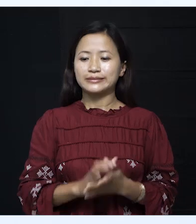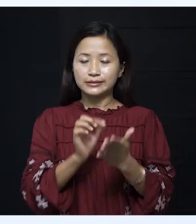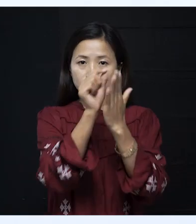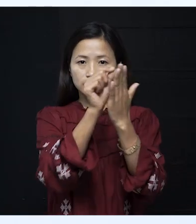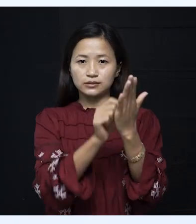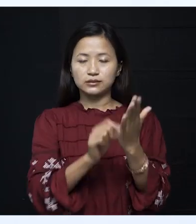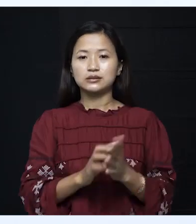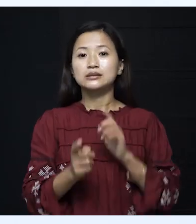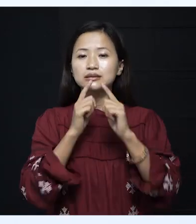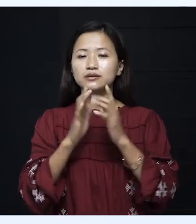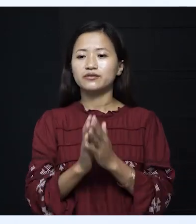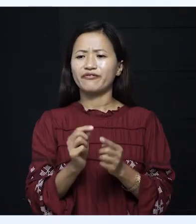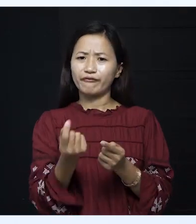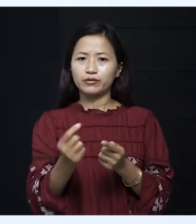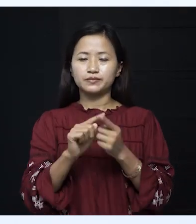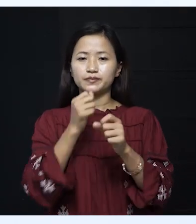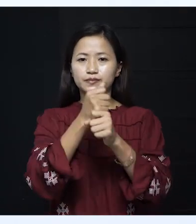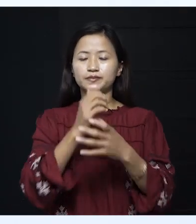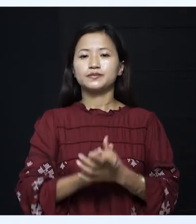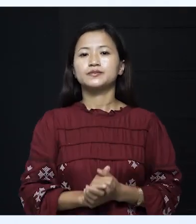detail with a few examples.